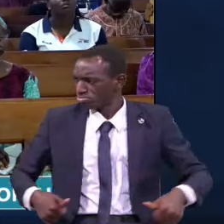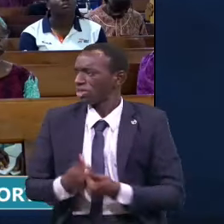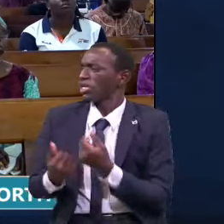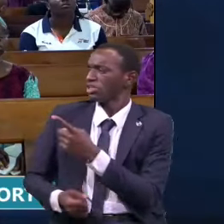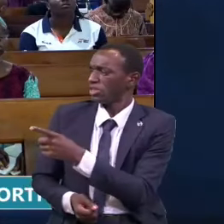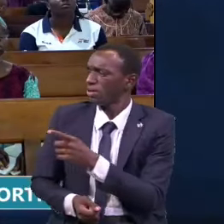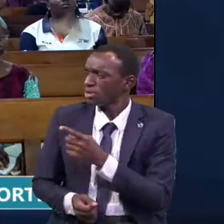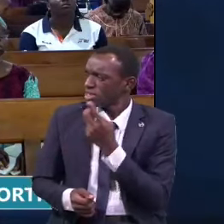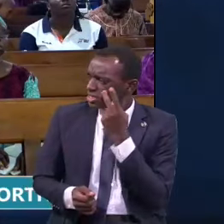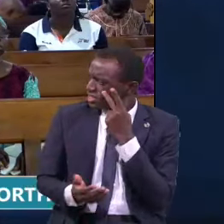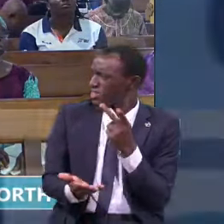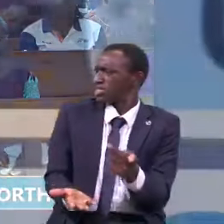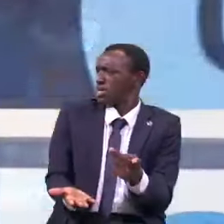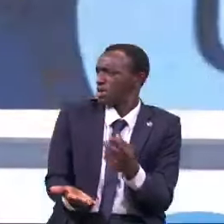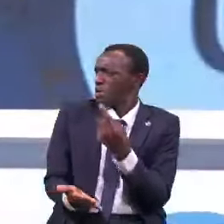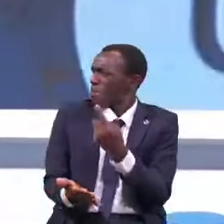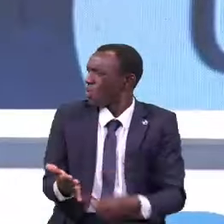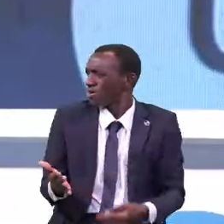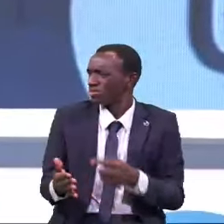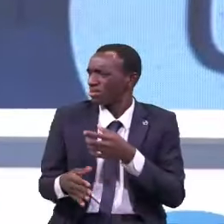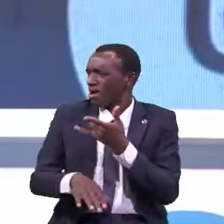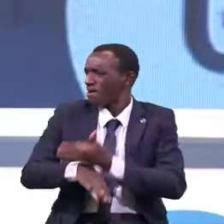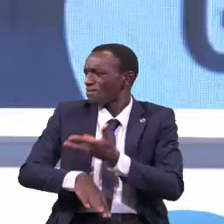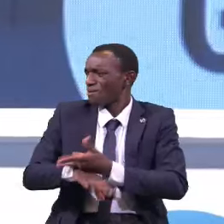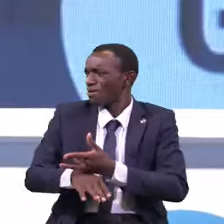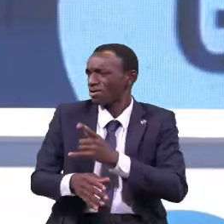what alcohol has made of you.